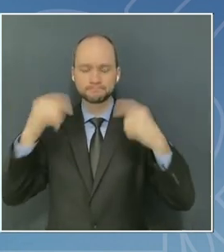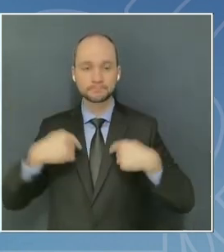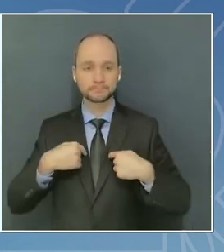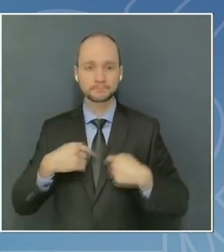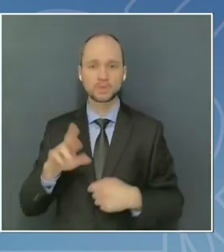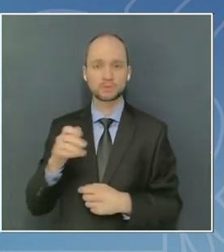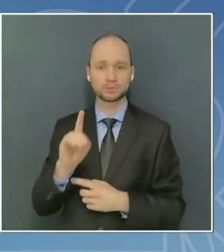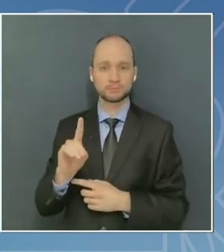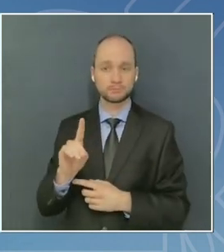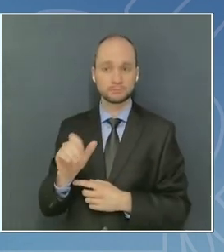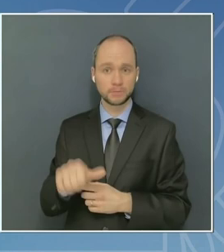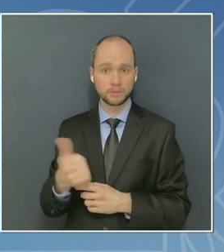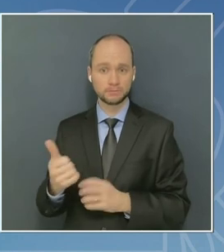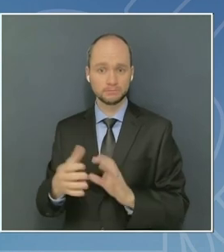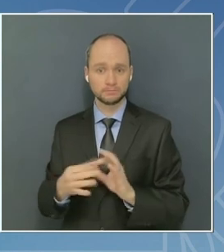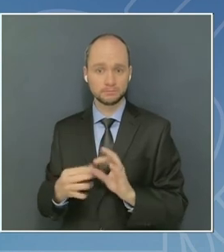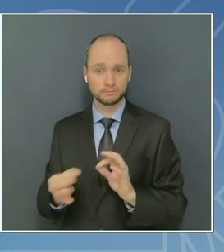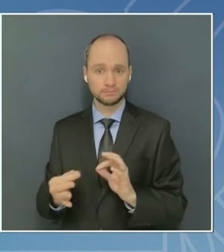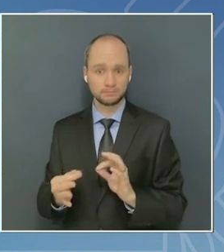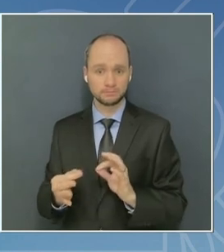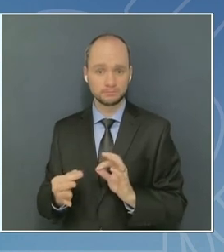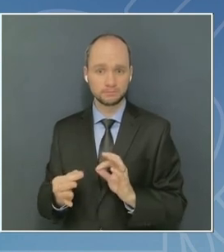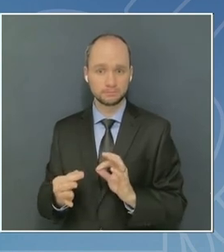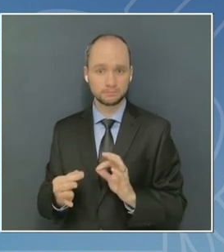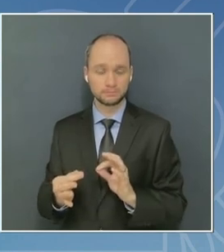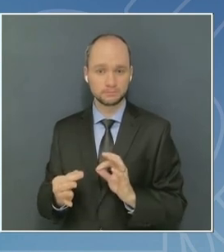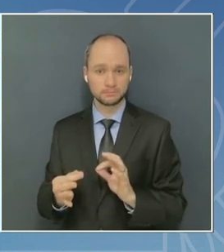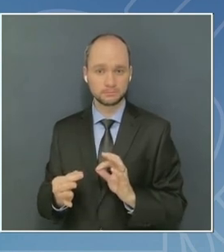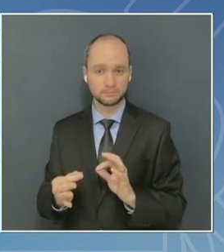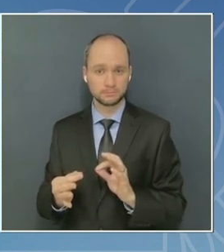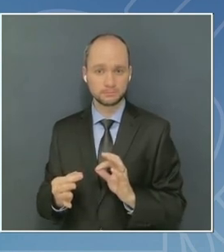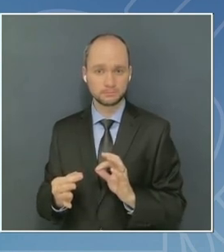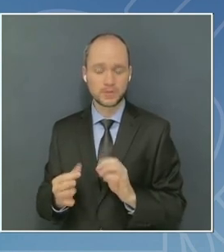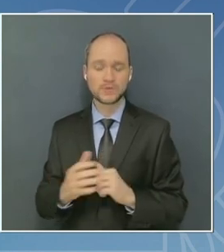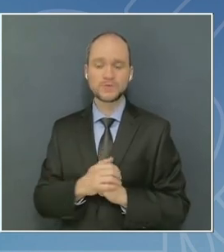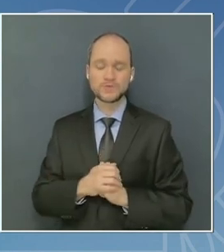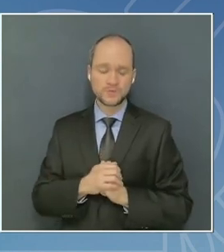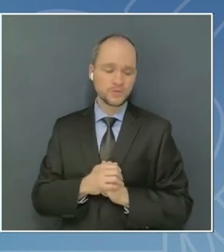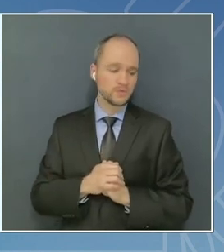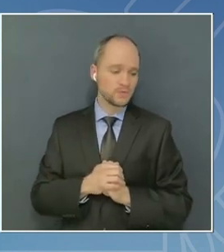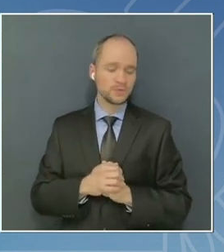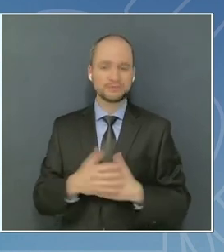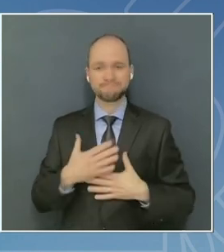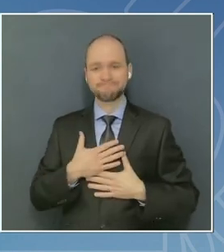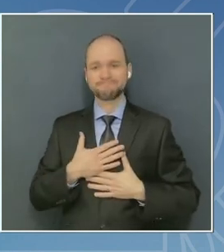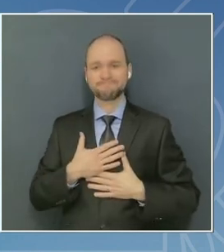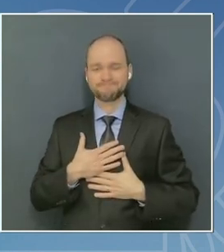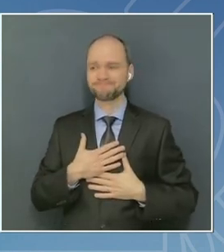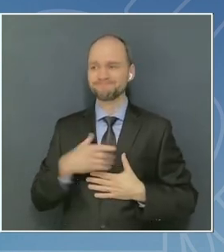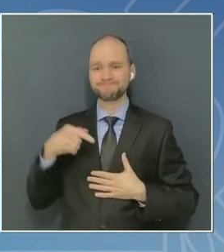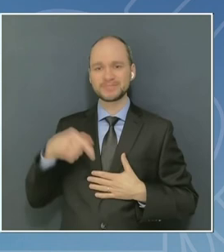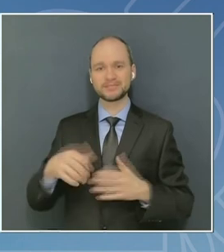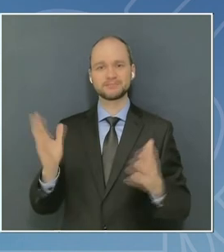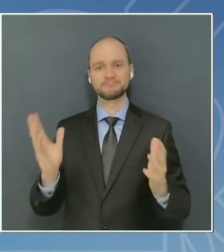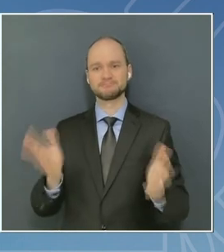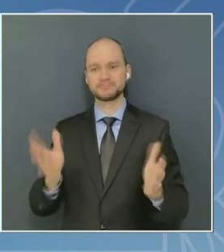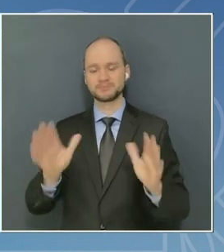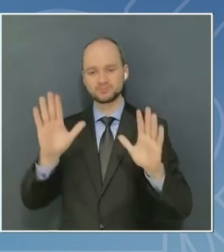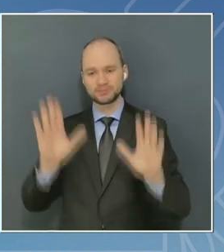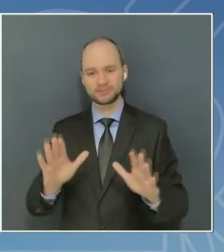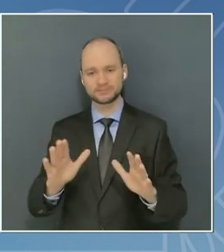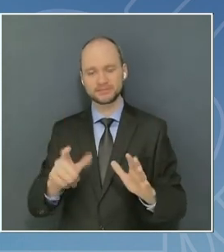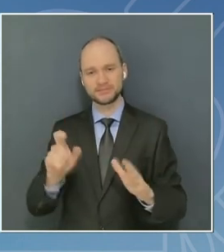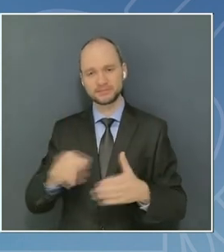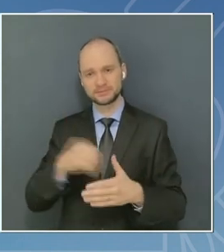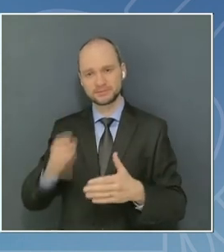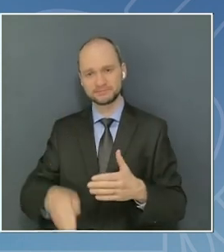All right. Well, as much as it pains us, this great conversation has to come to an end. Thank you